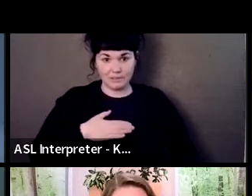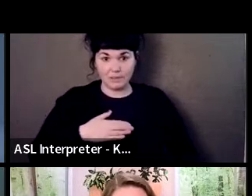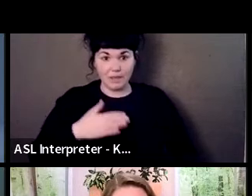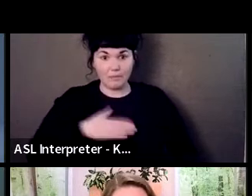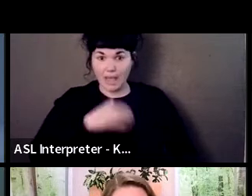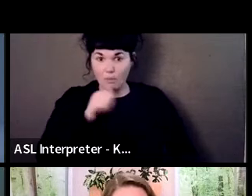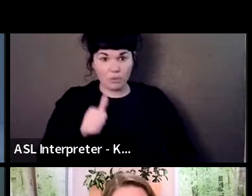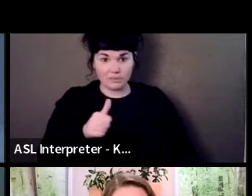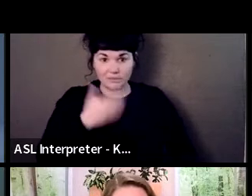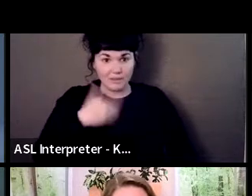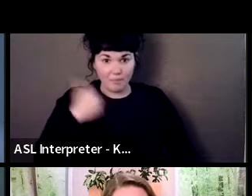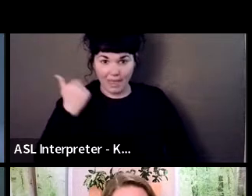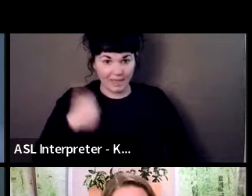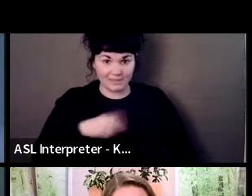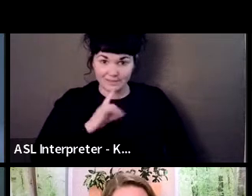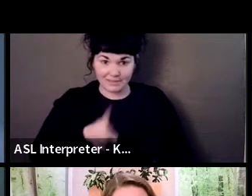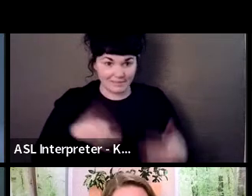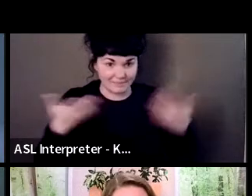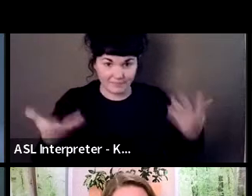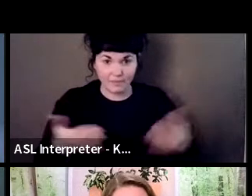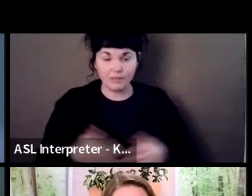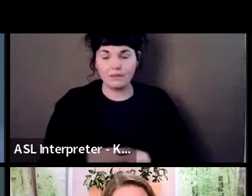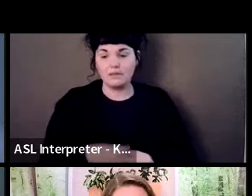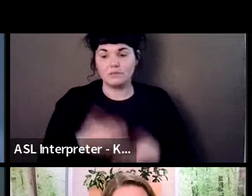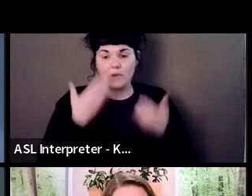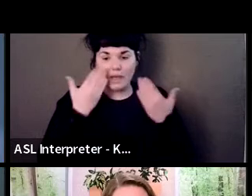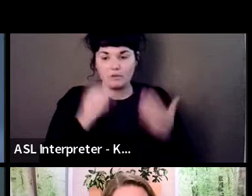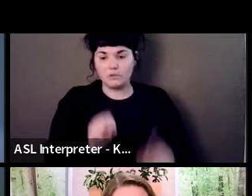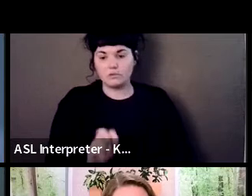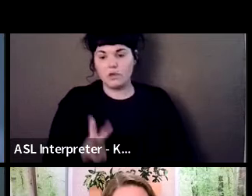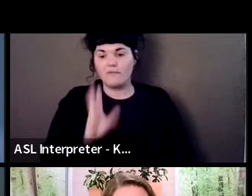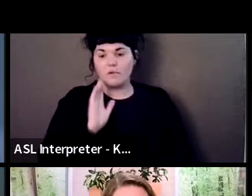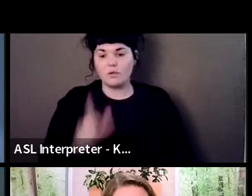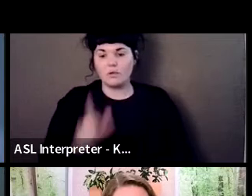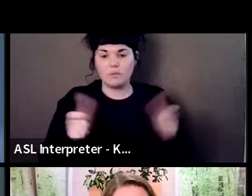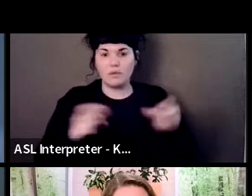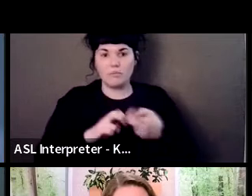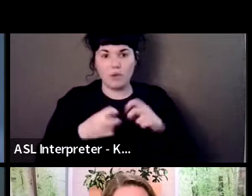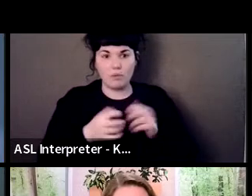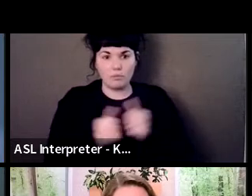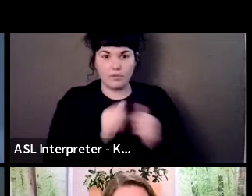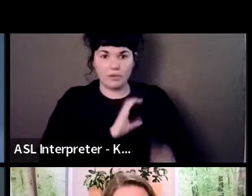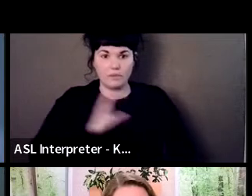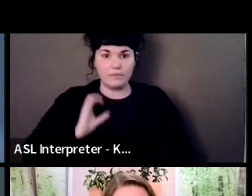So I don't know, the software was a big problem with your commission. And